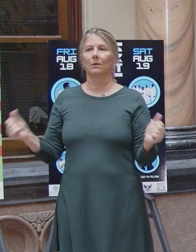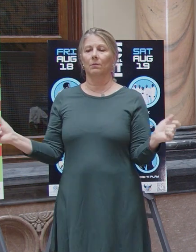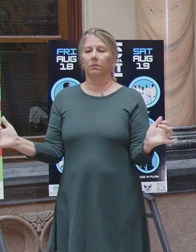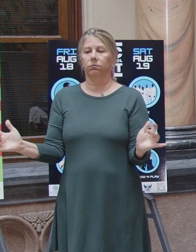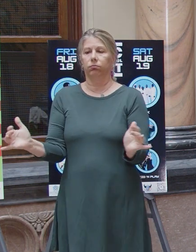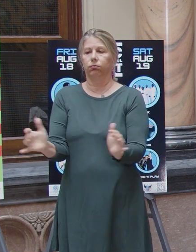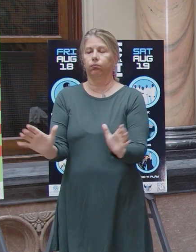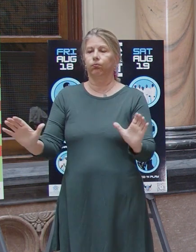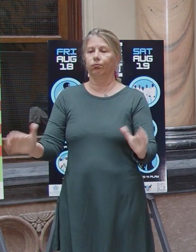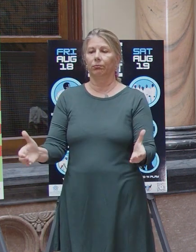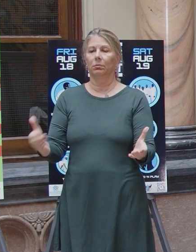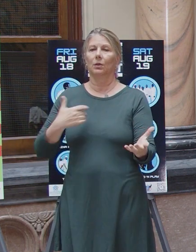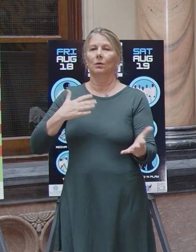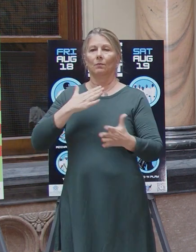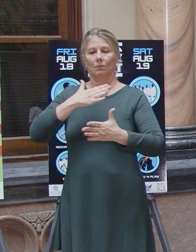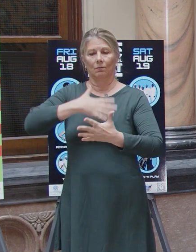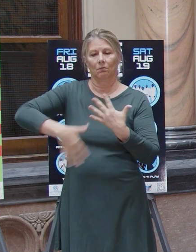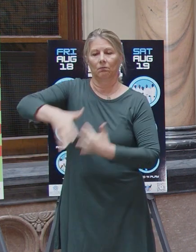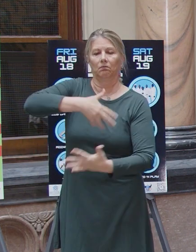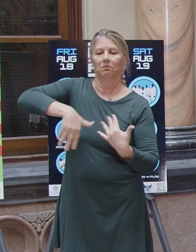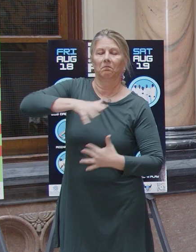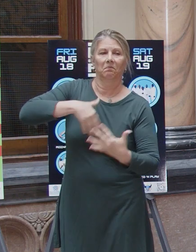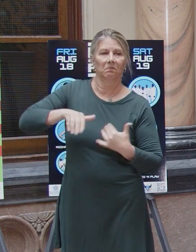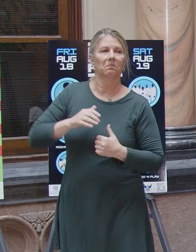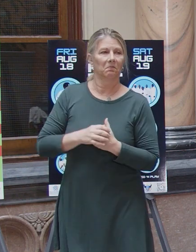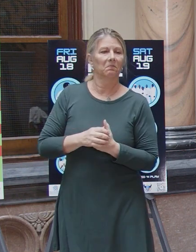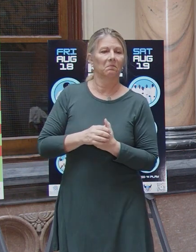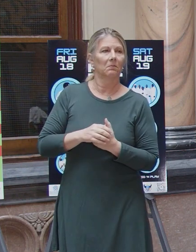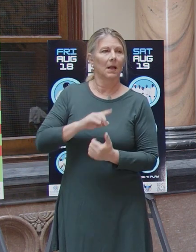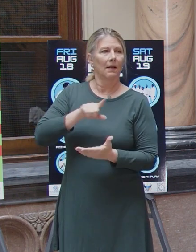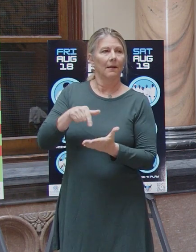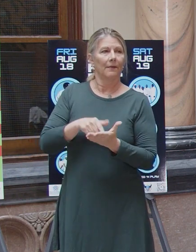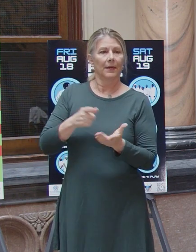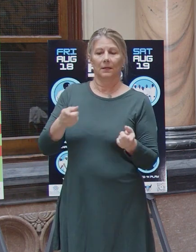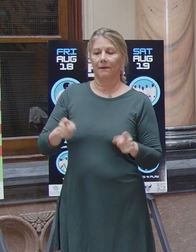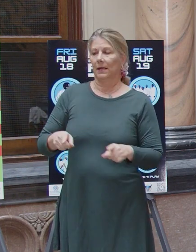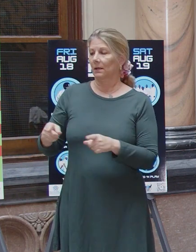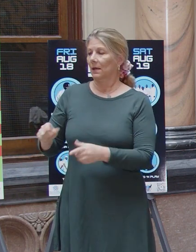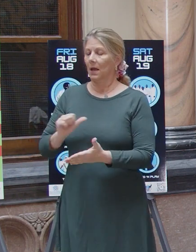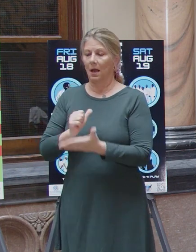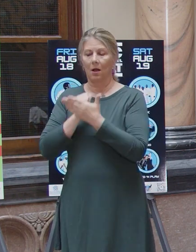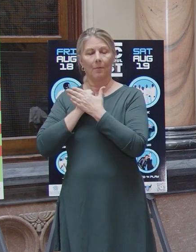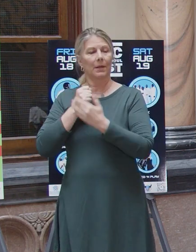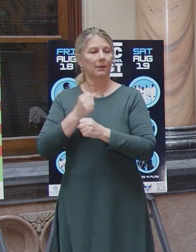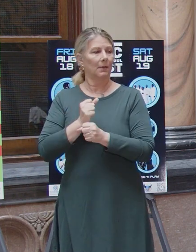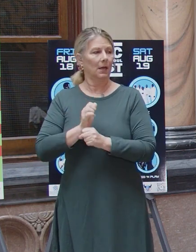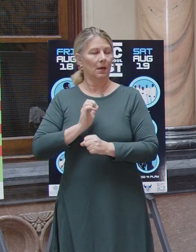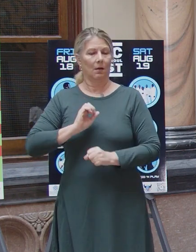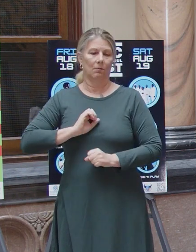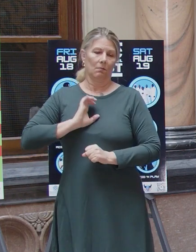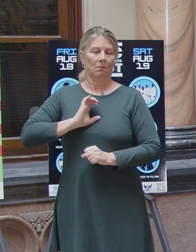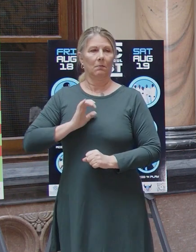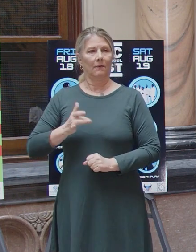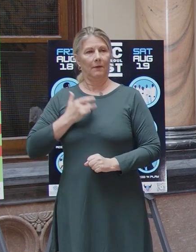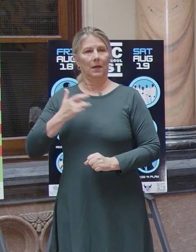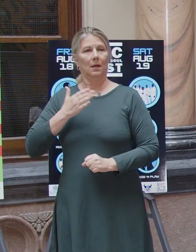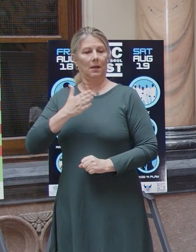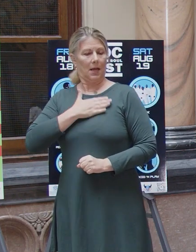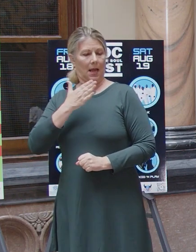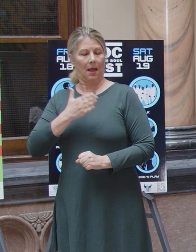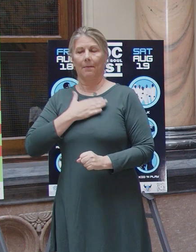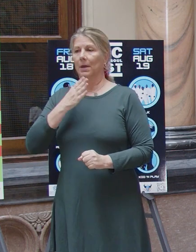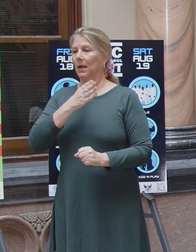each other's company. These events help improve our overall health and happiness.